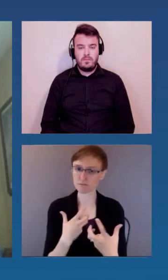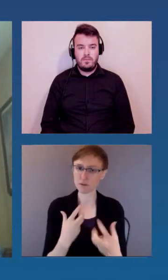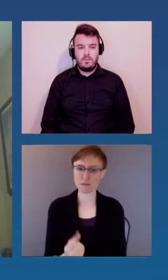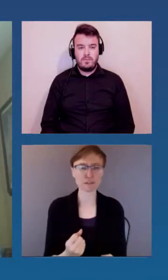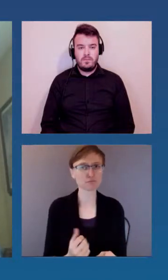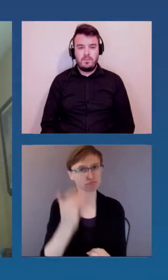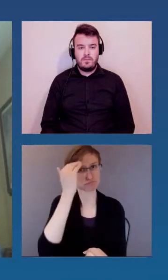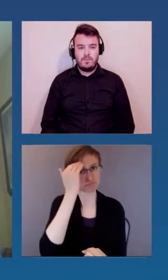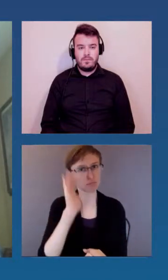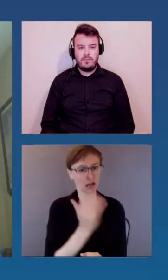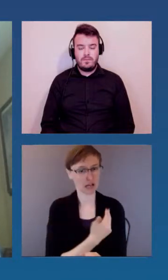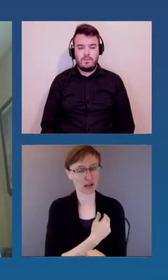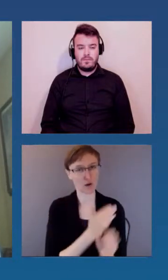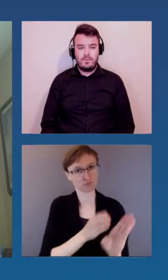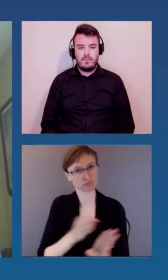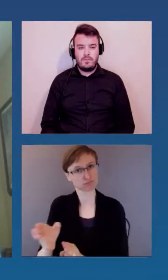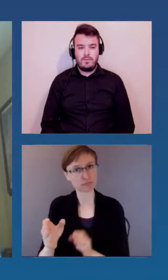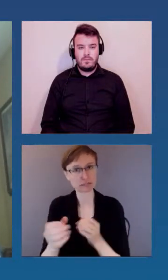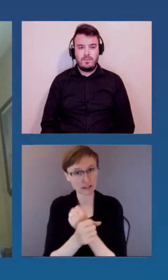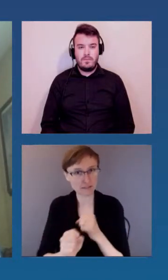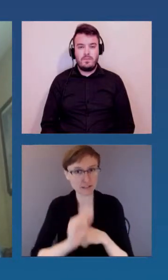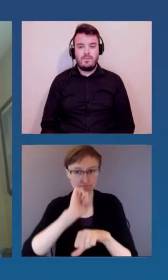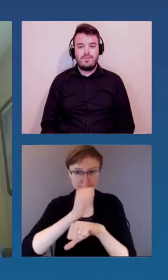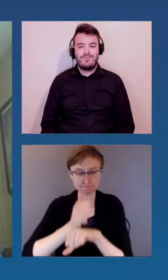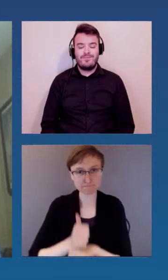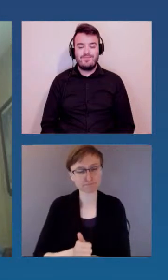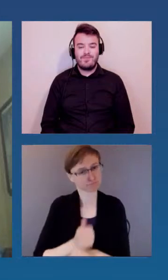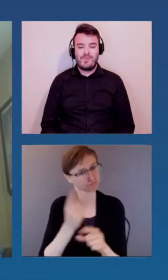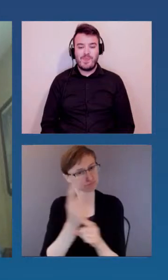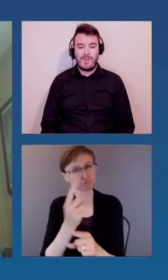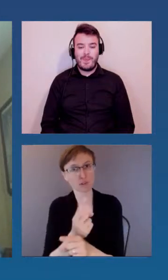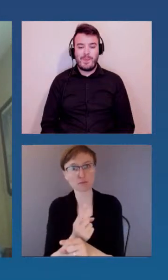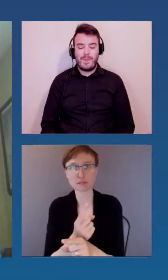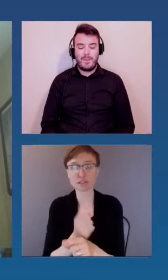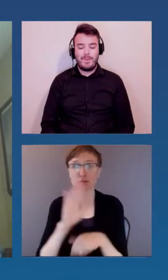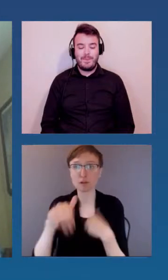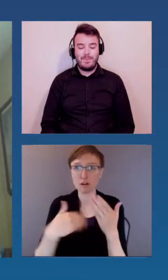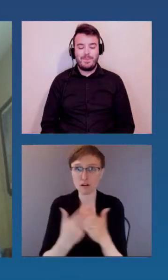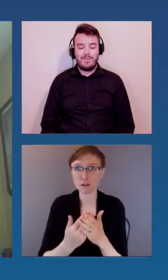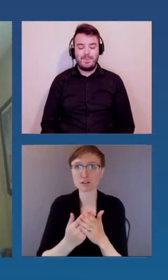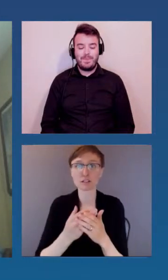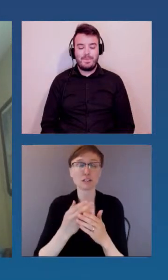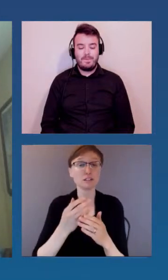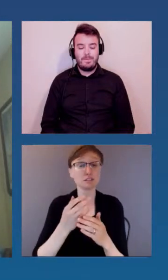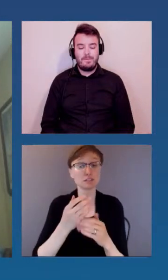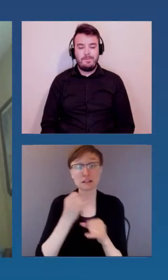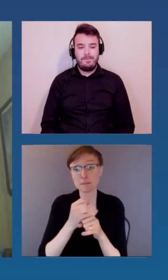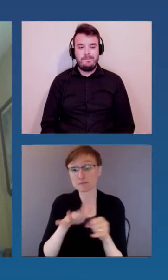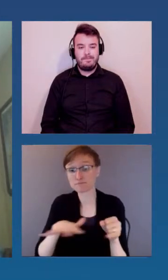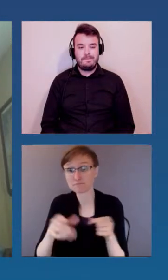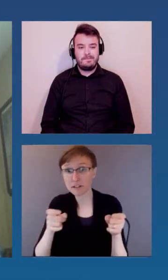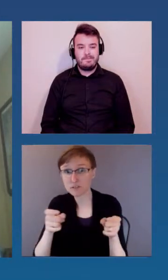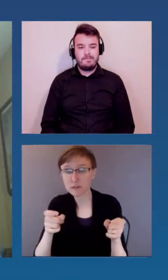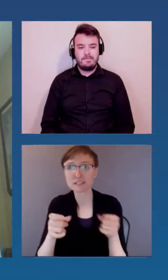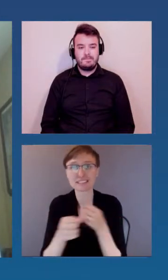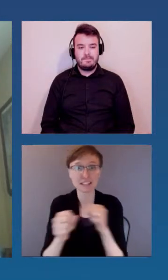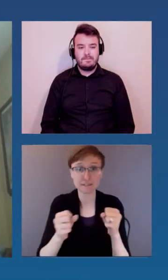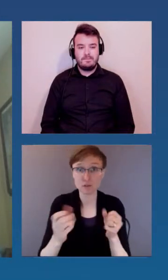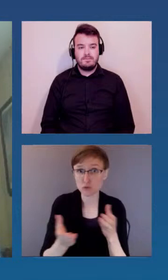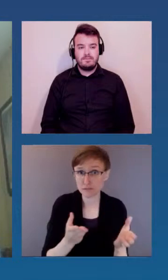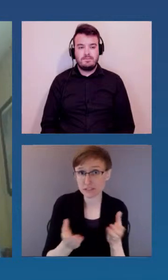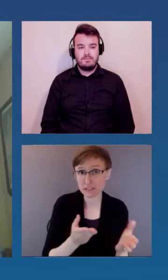students, which includes policies and health and safety guidance. It answers questions students might have on everything from how to safely